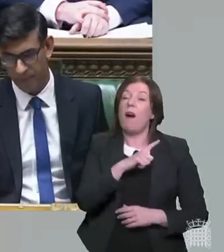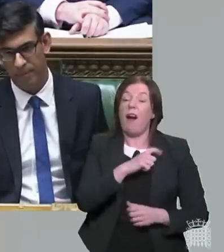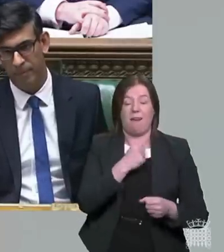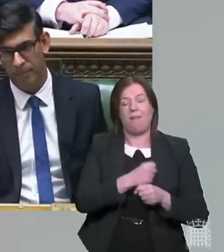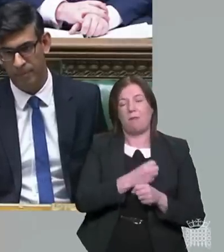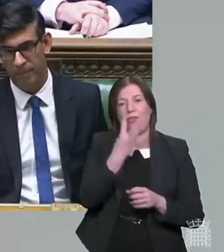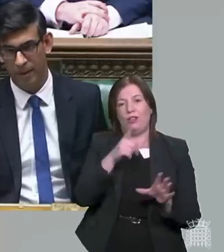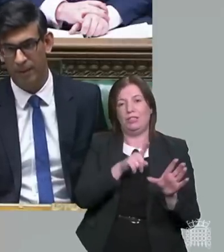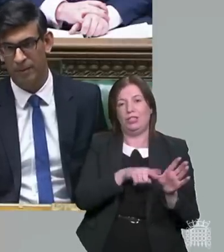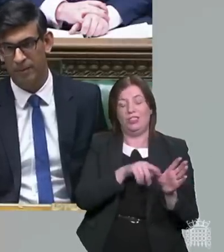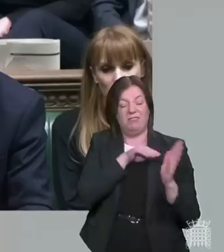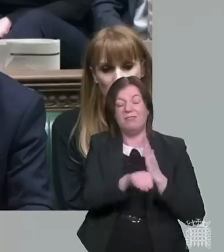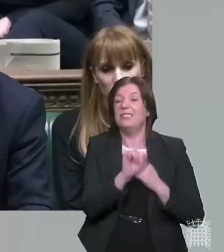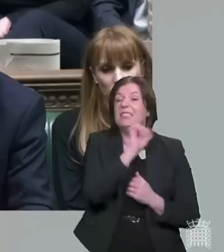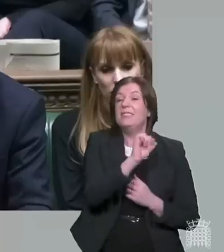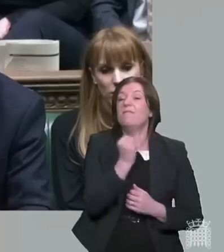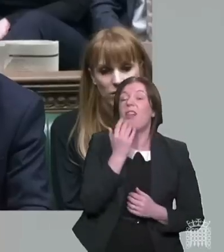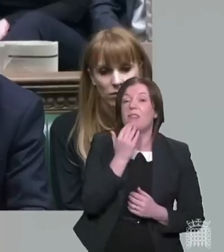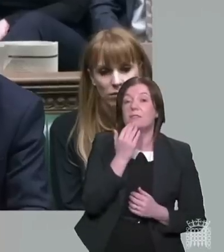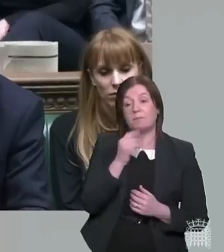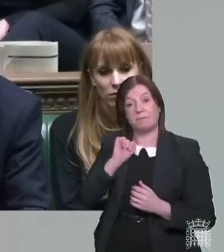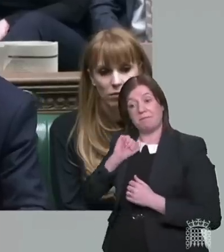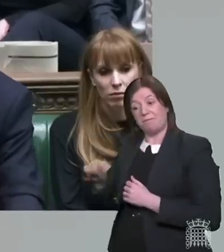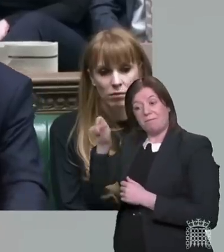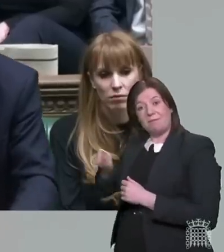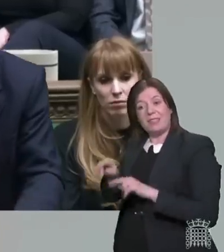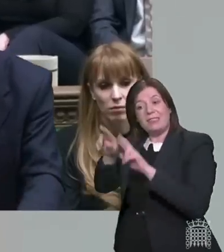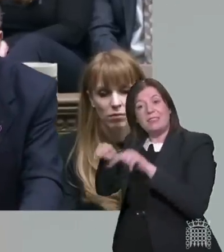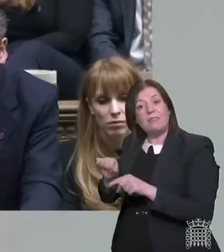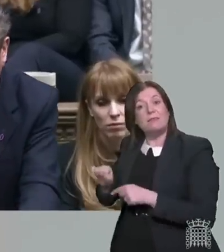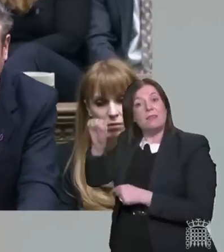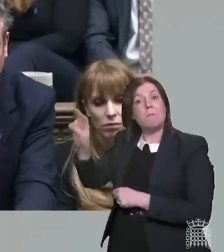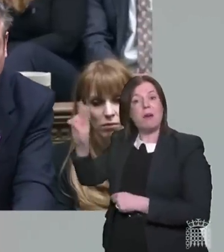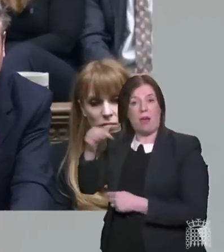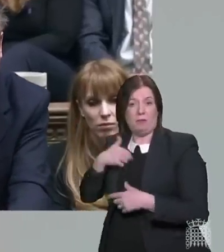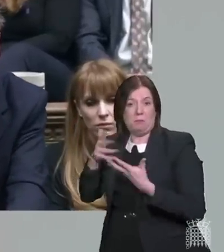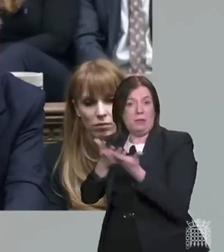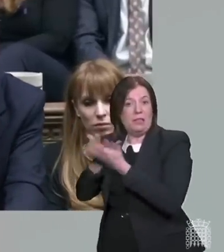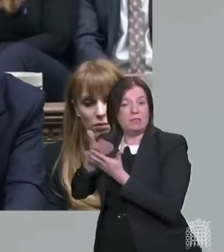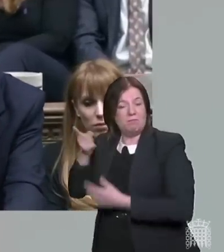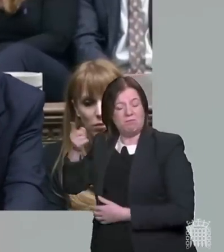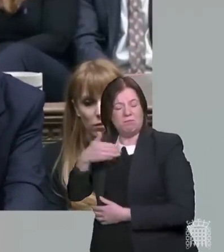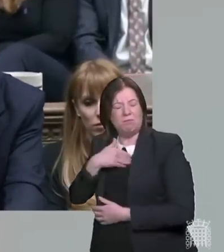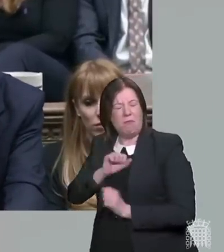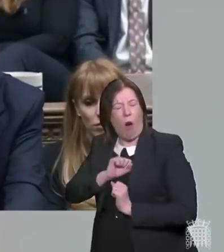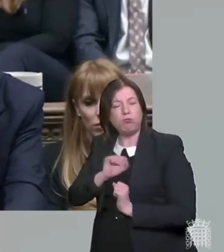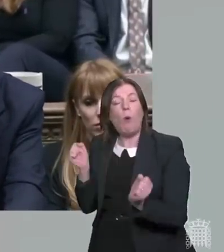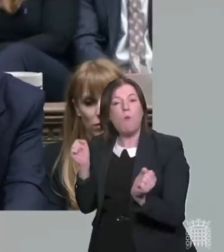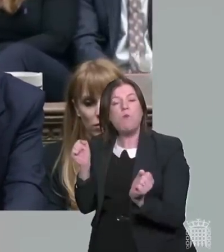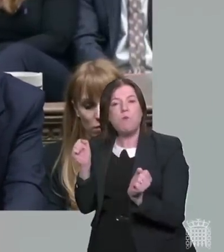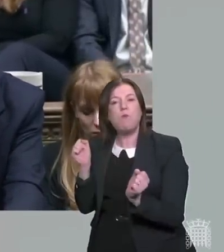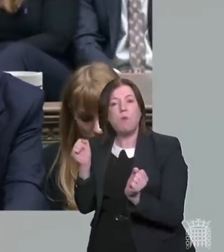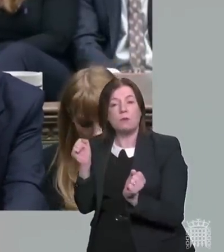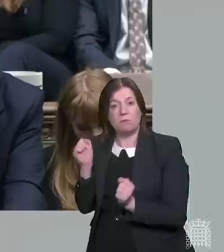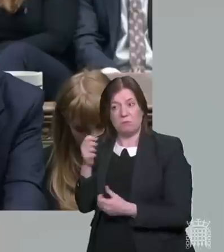I spoke to Zara's family this morning. It's hard to convey to this House the agony that they've been through.